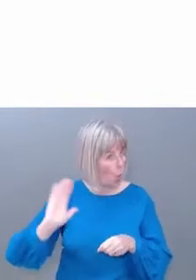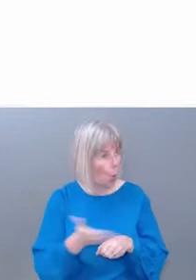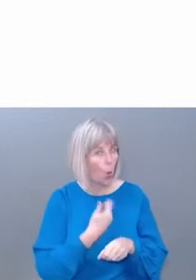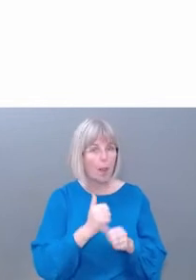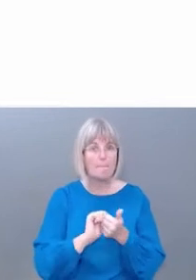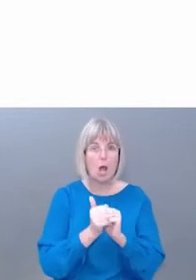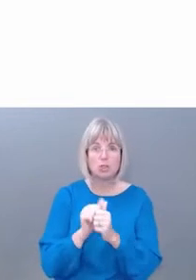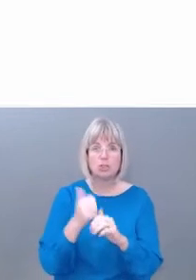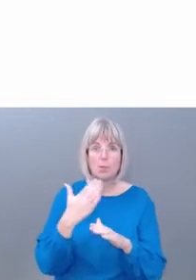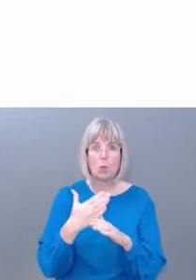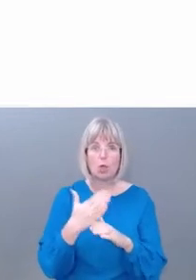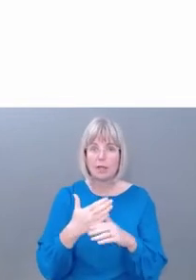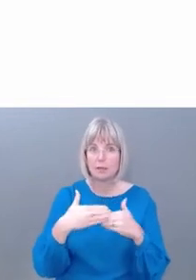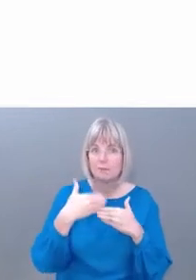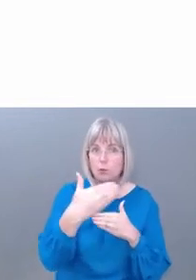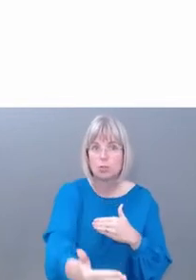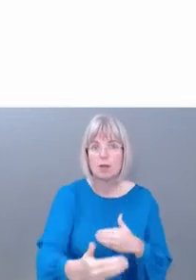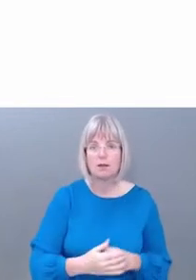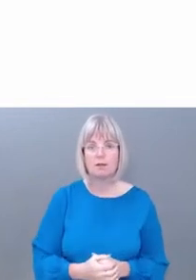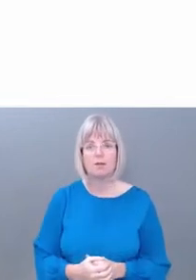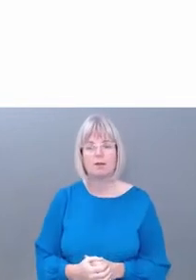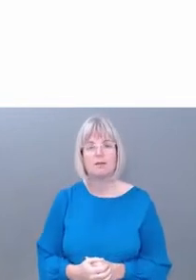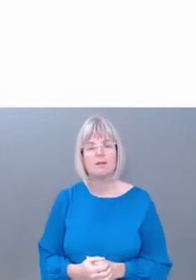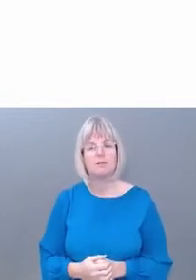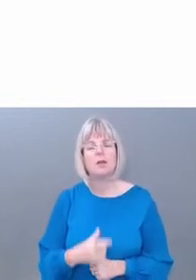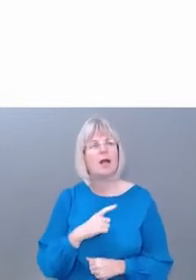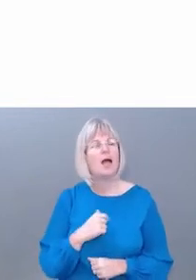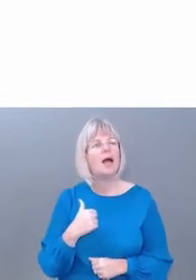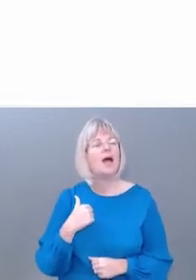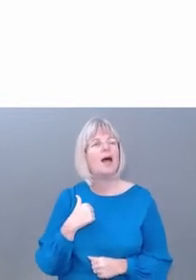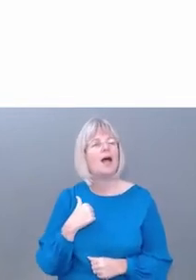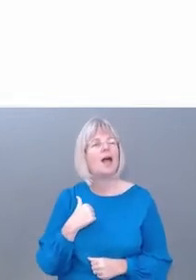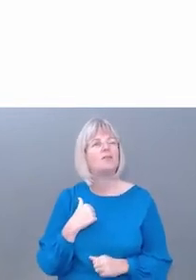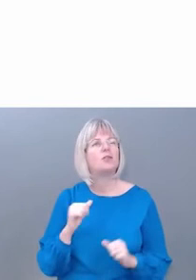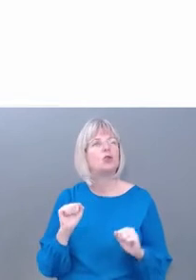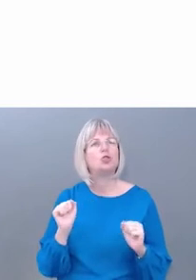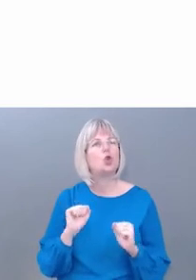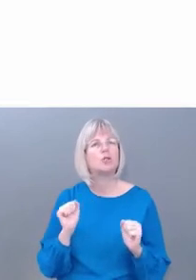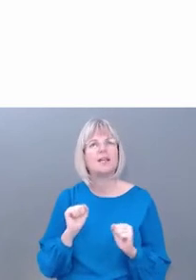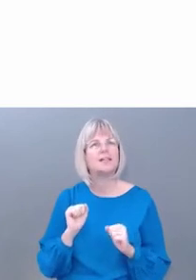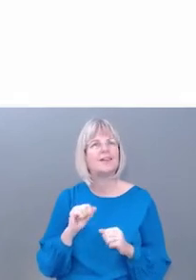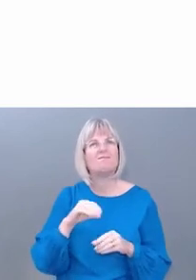think I've not been involved in a piece of work really where there is so much conflict and challenge, but it's